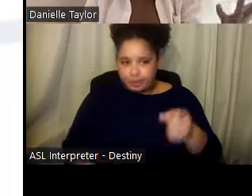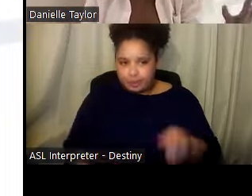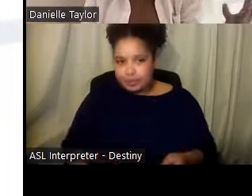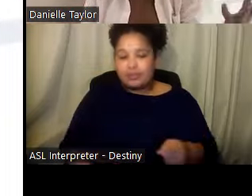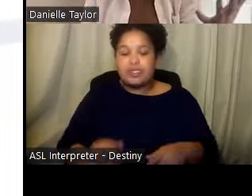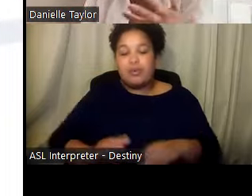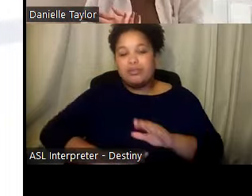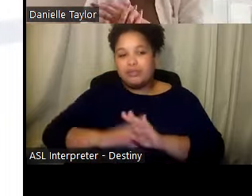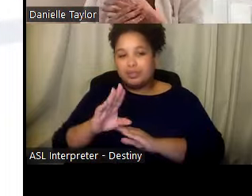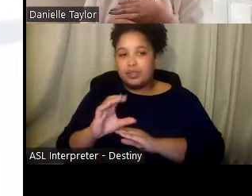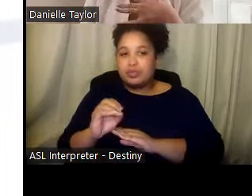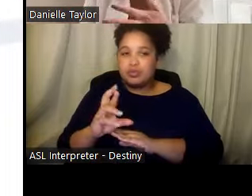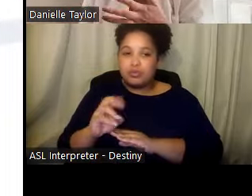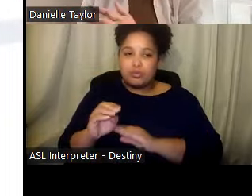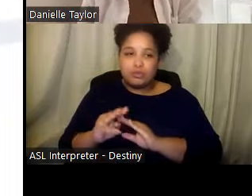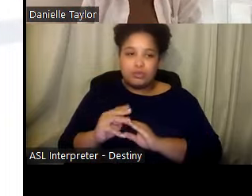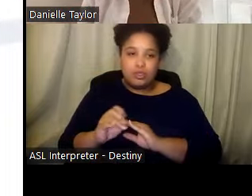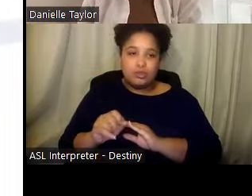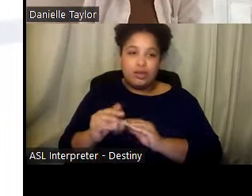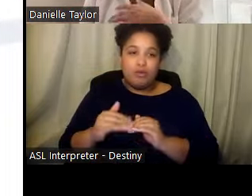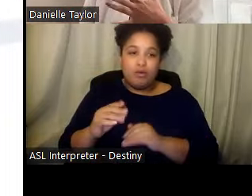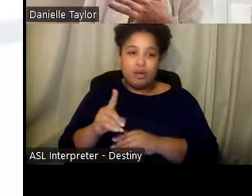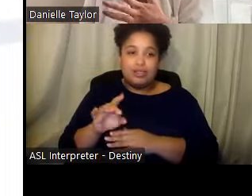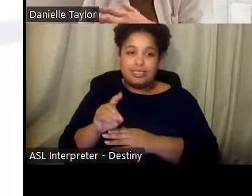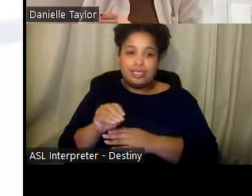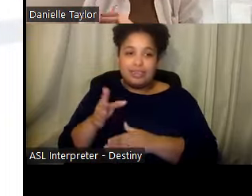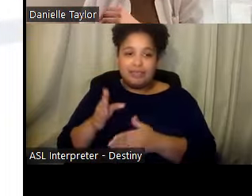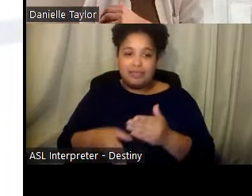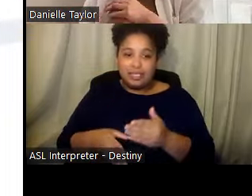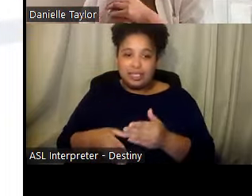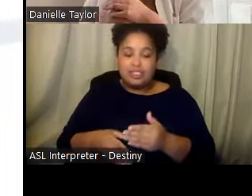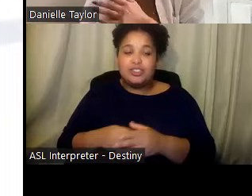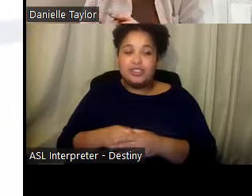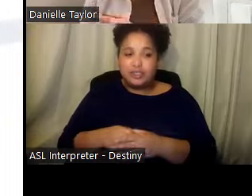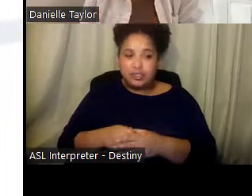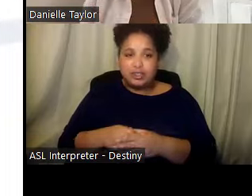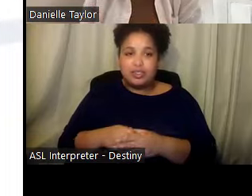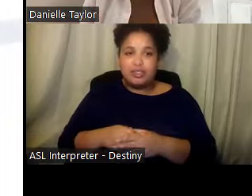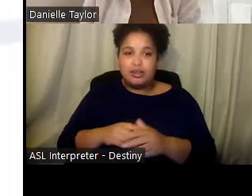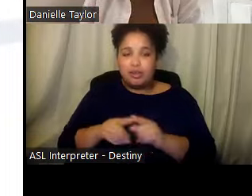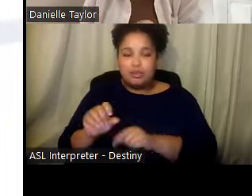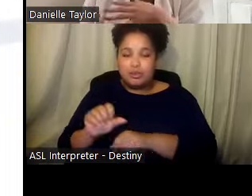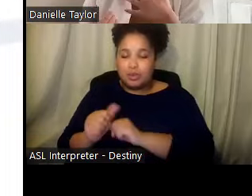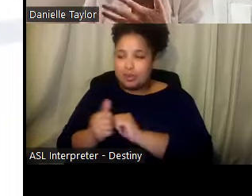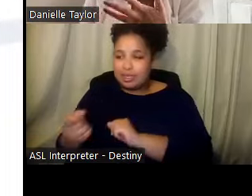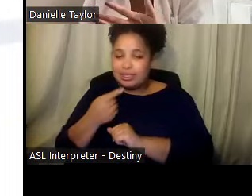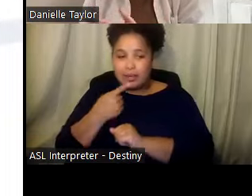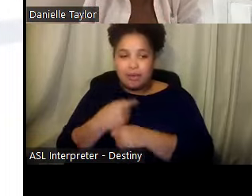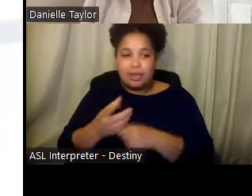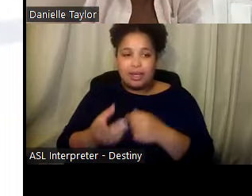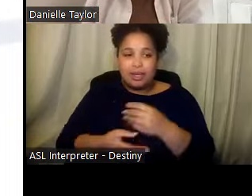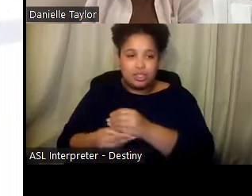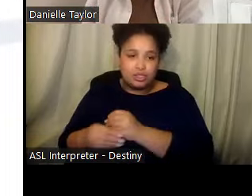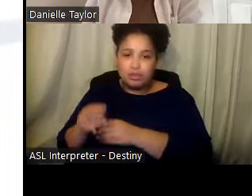developed the core module, and we've had over 180 completions in climbing. And as my other colleagues referred to, we are creating additional